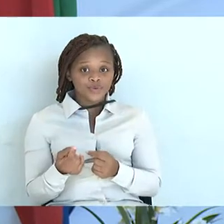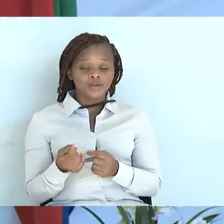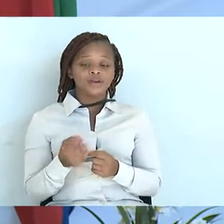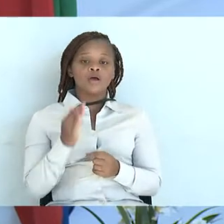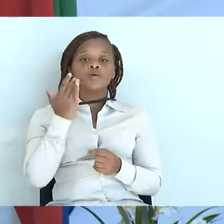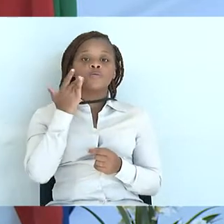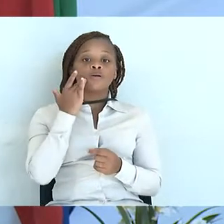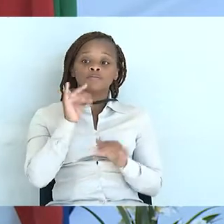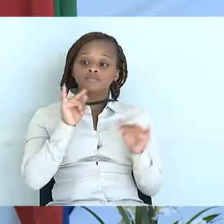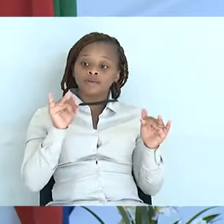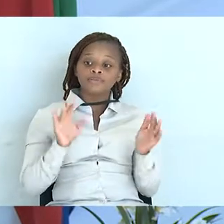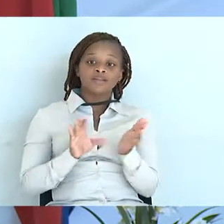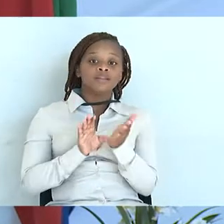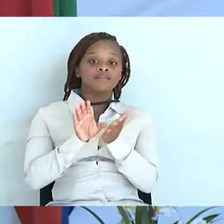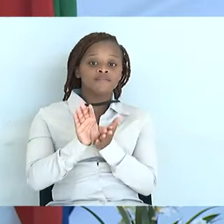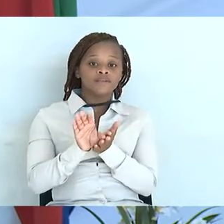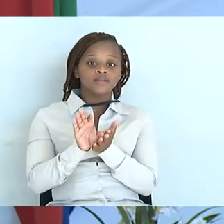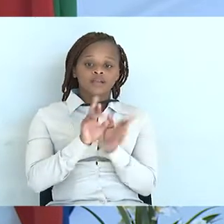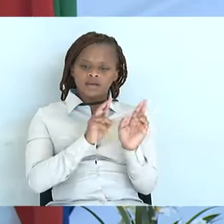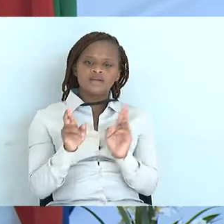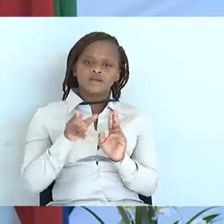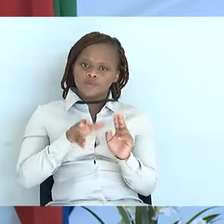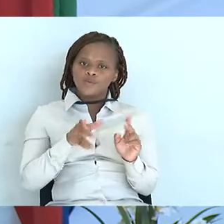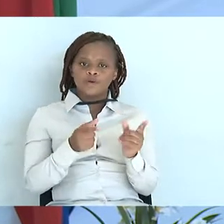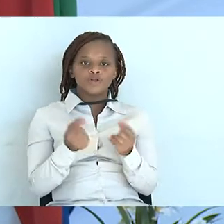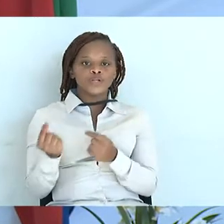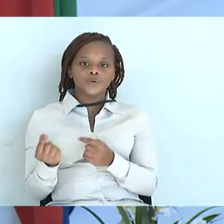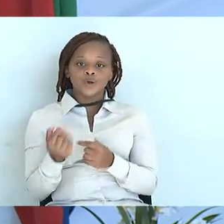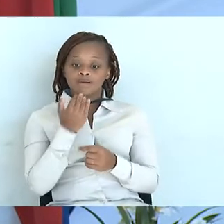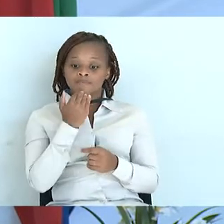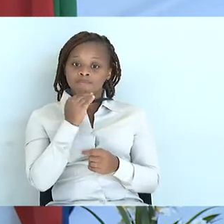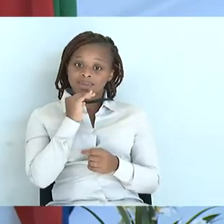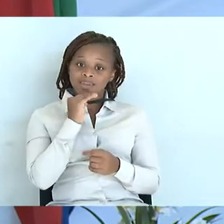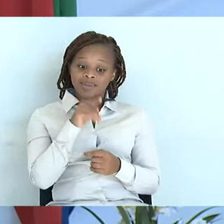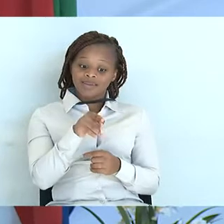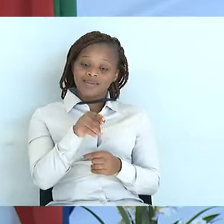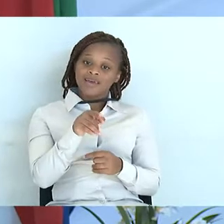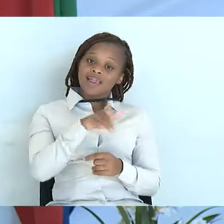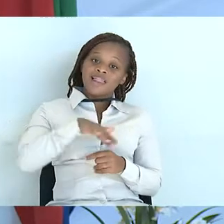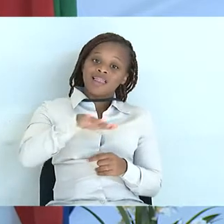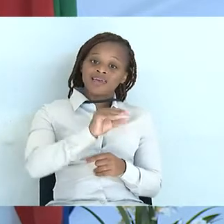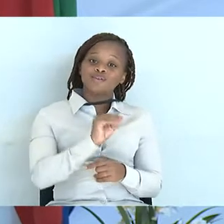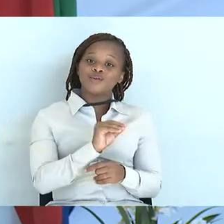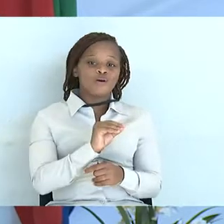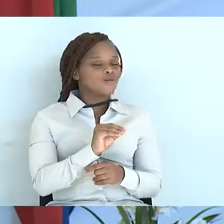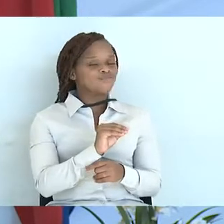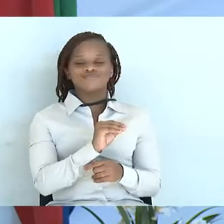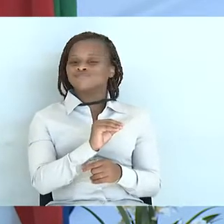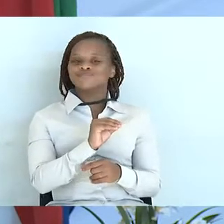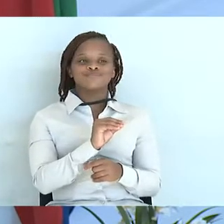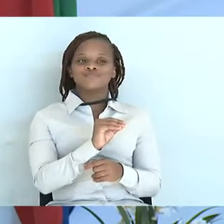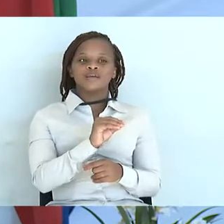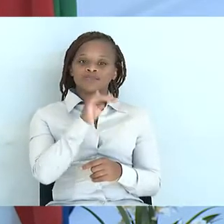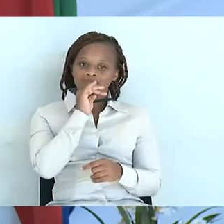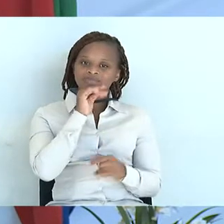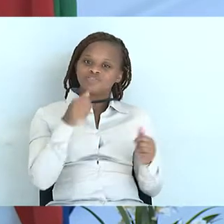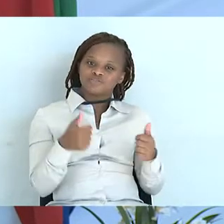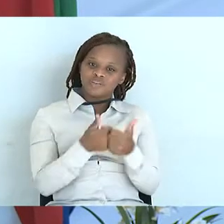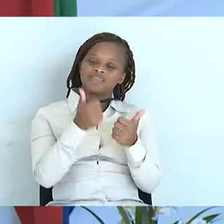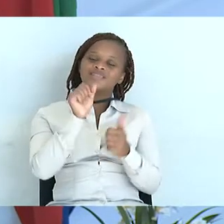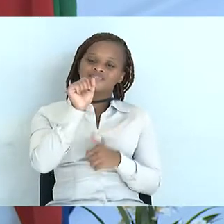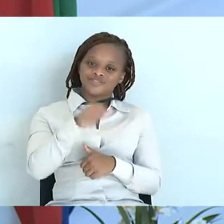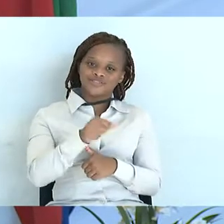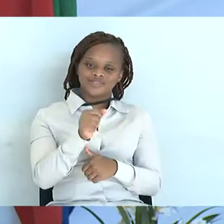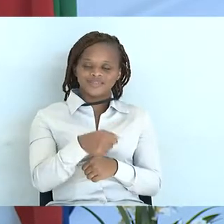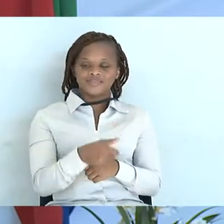come and invest, then there will be no land to invest in. And we'll then have a challenge in terms of taking